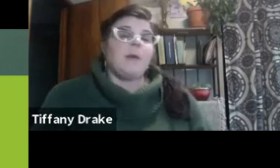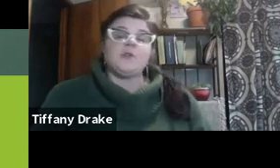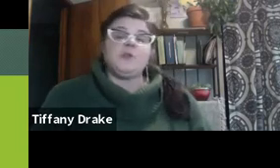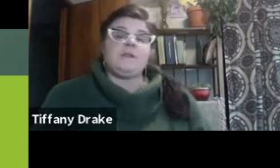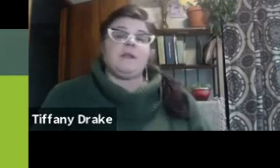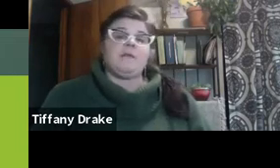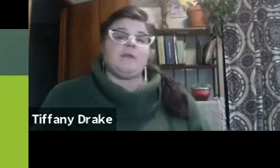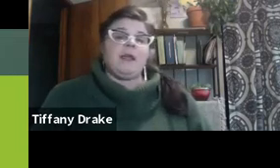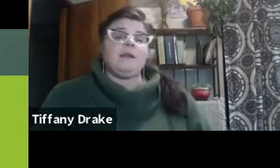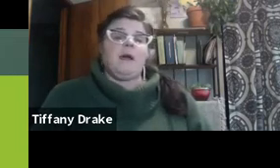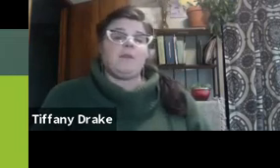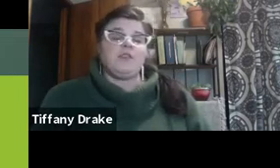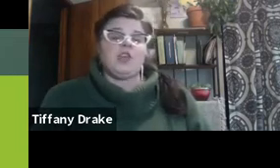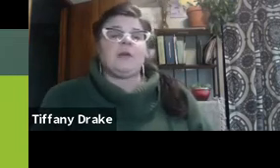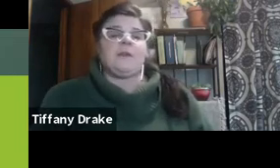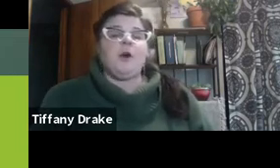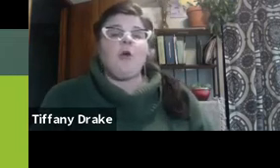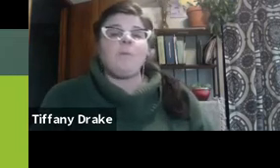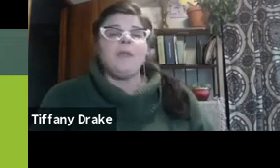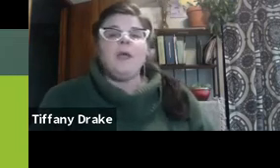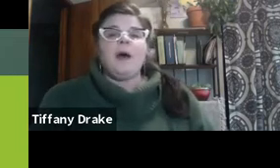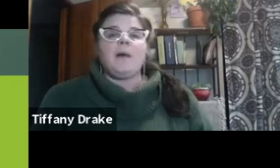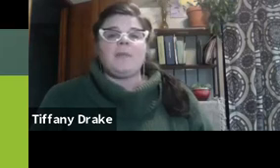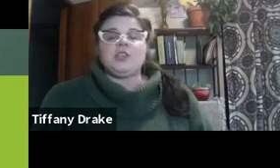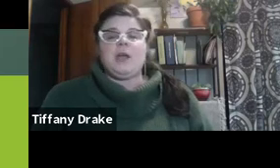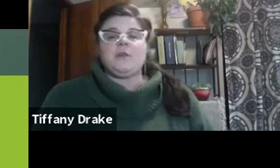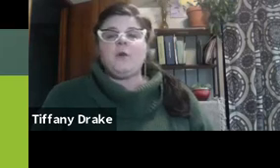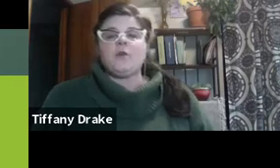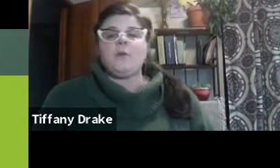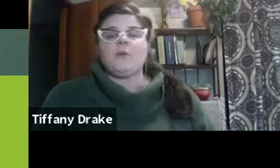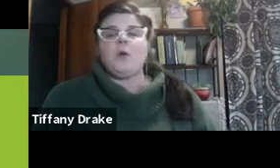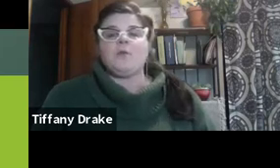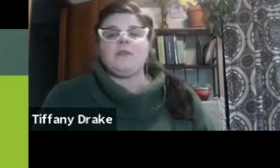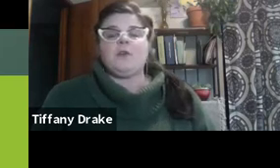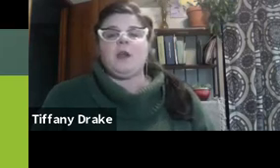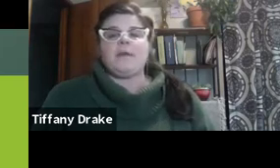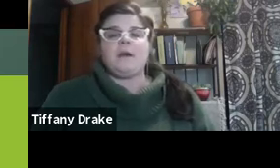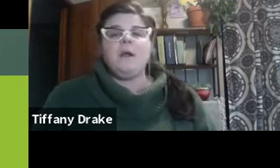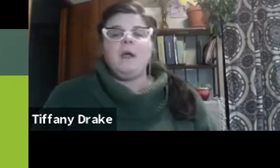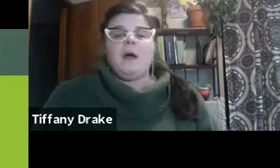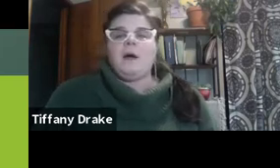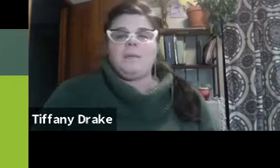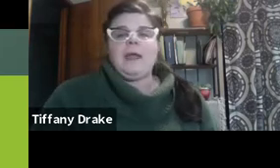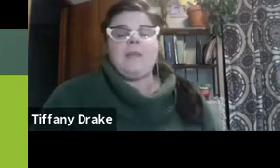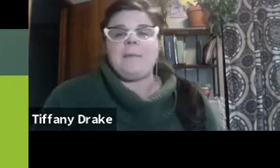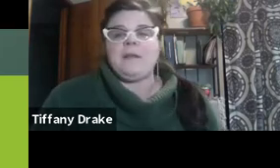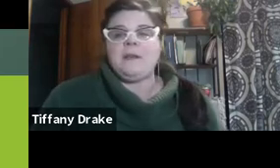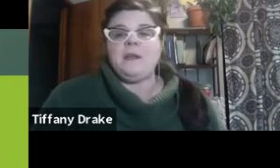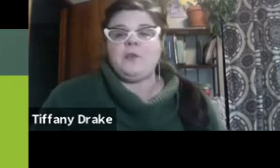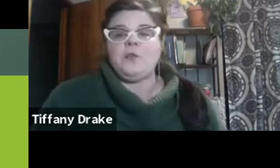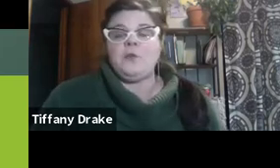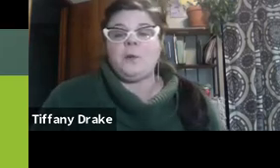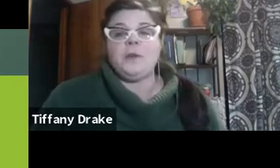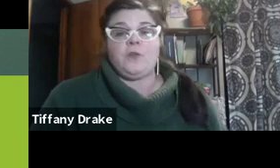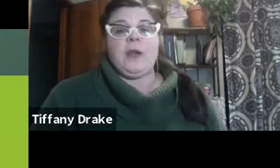is opportunistic, right? There's a child in the home, that child is vulnerable for one reason or another, and that makes it